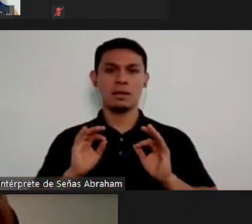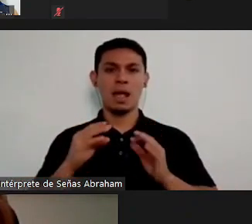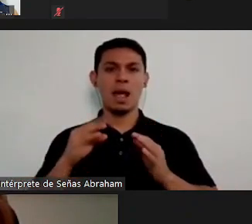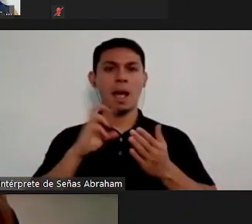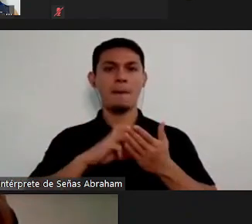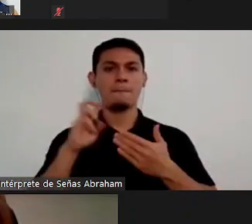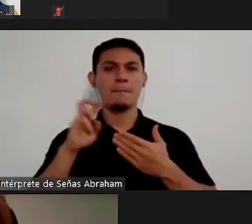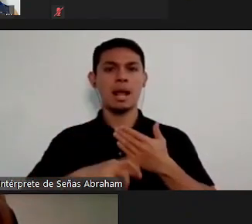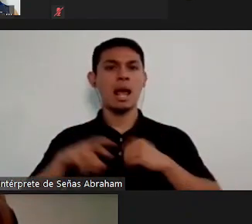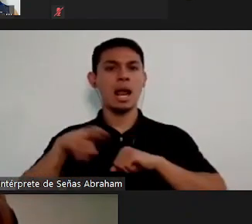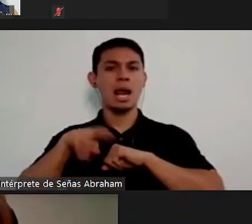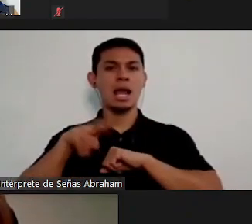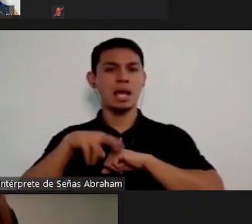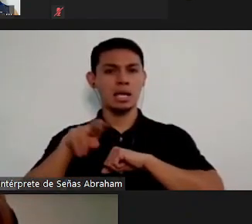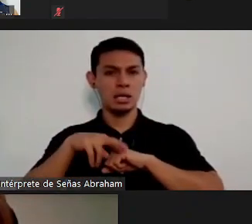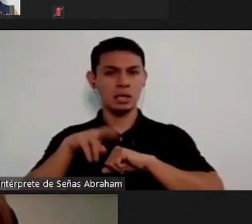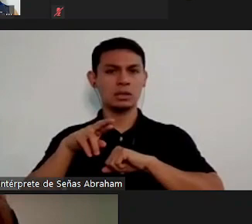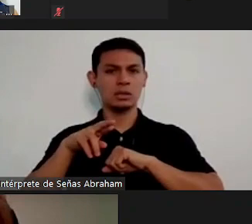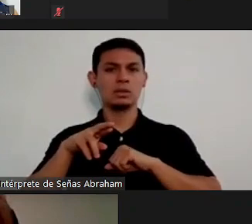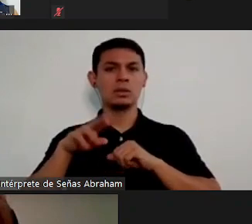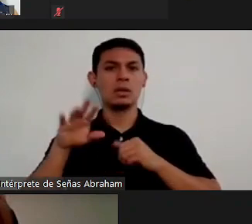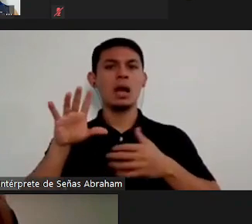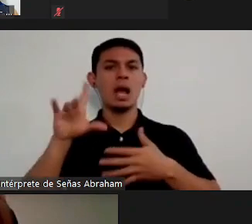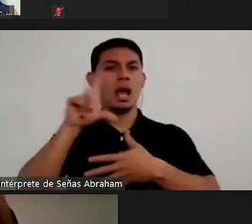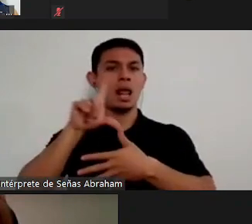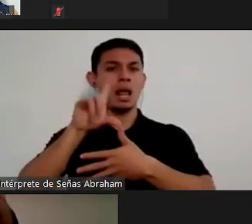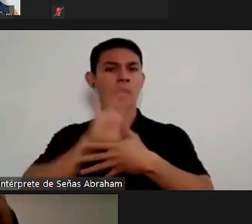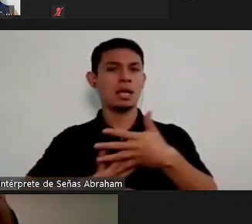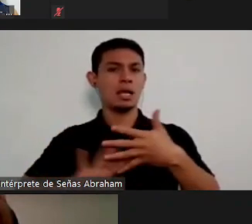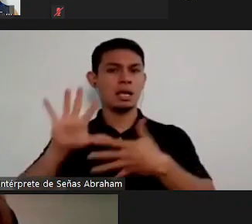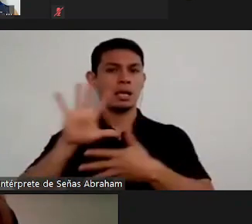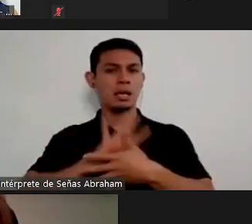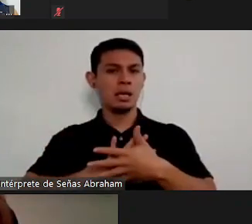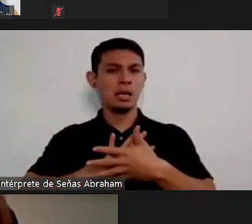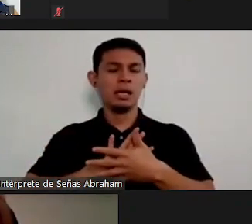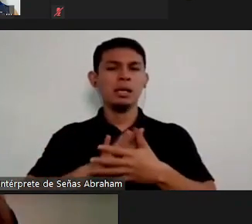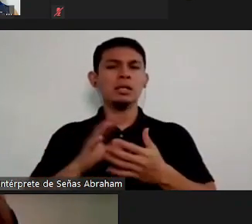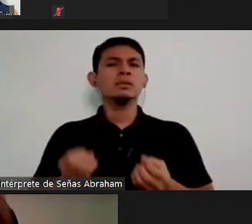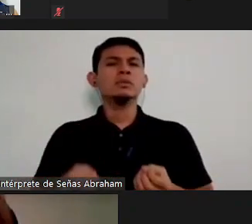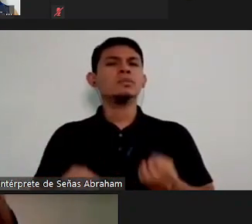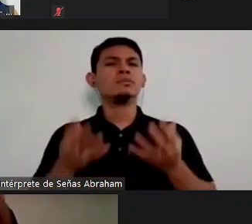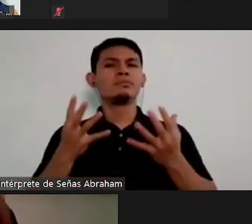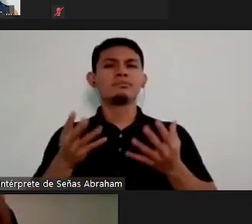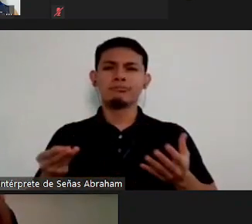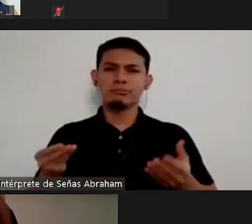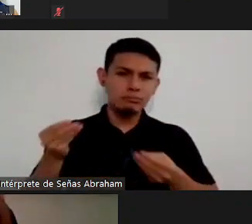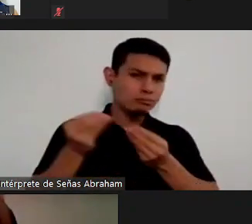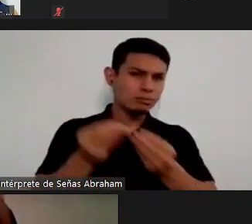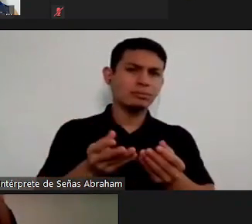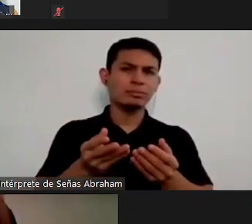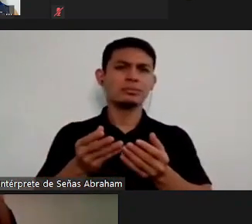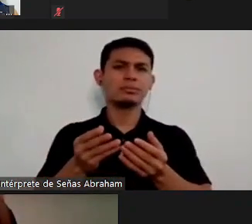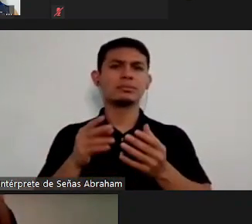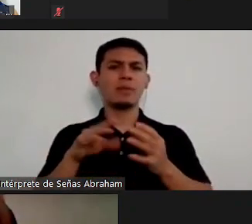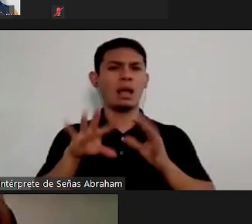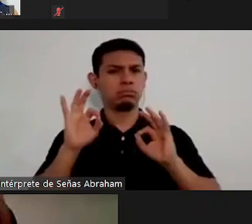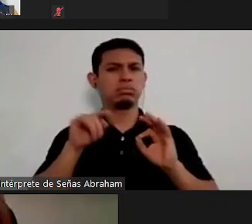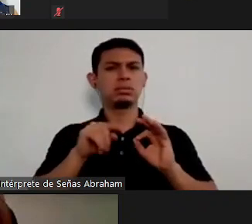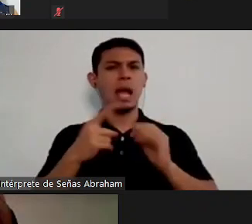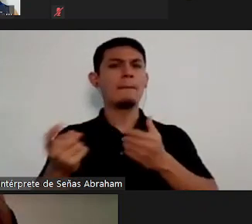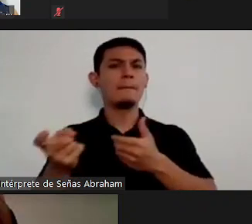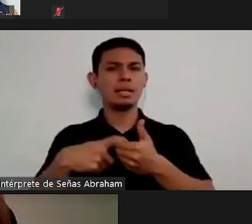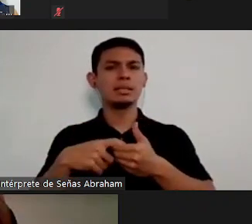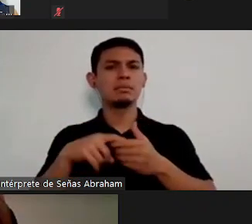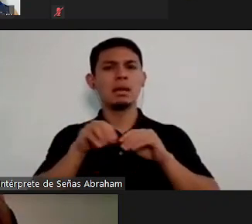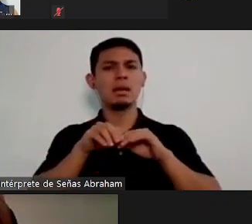the effectiveness of the plants in the region in latin america and how much does that effectiveness